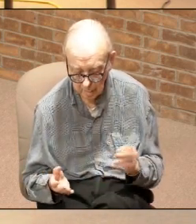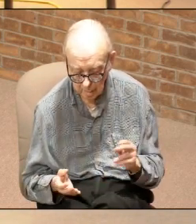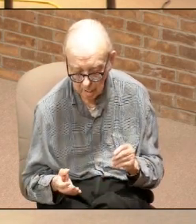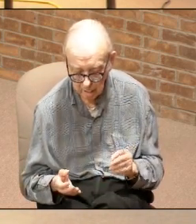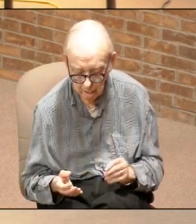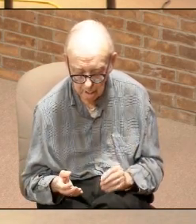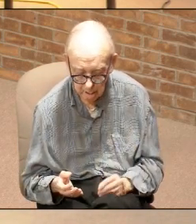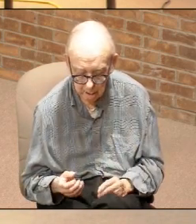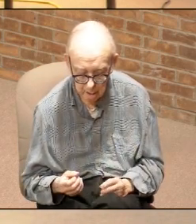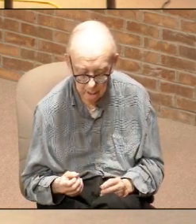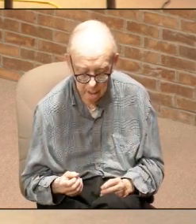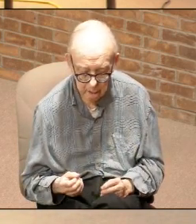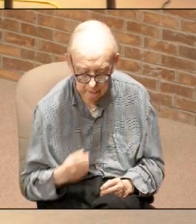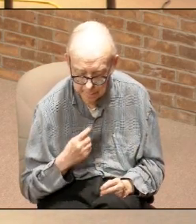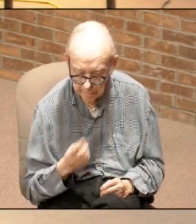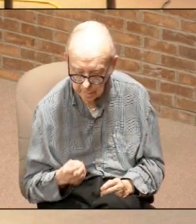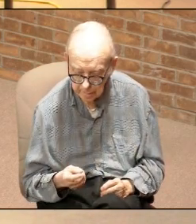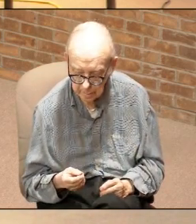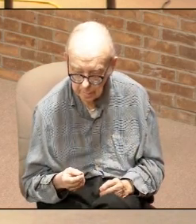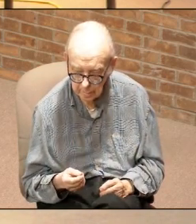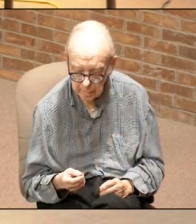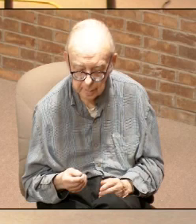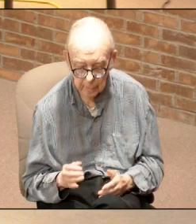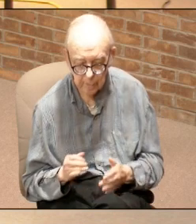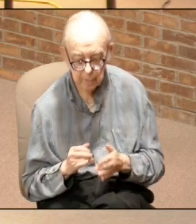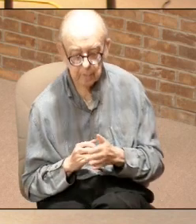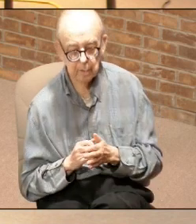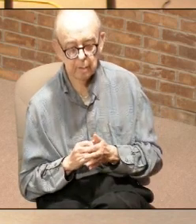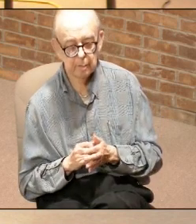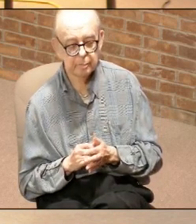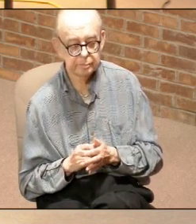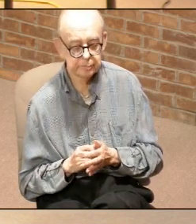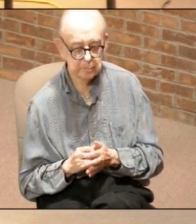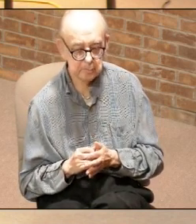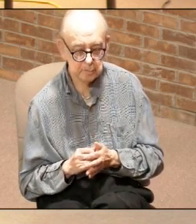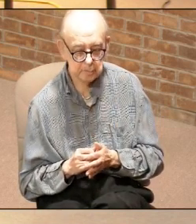and so may i say to you and that is this